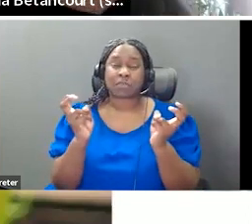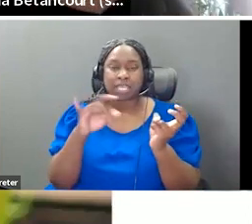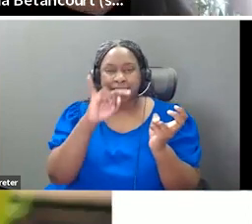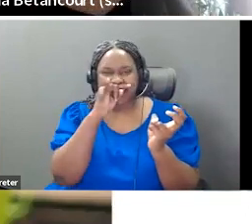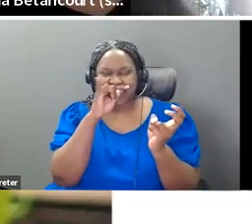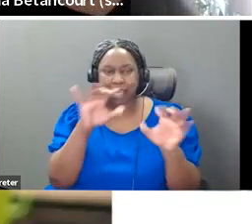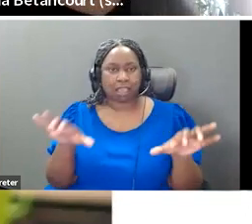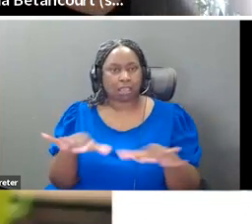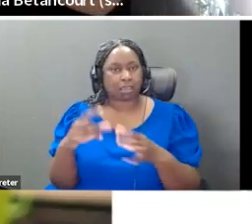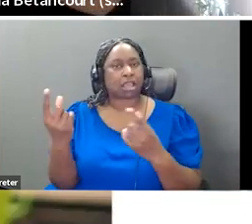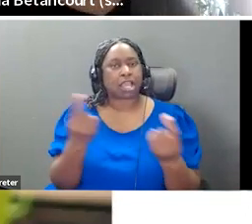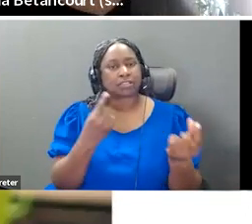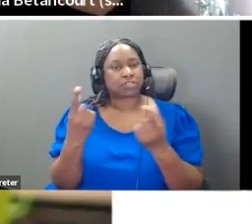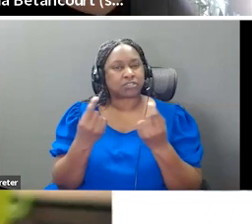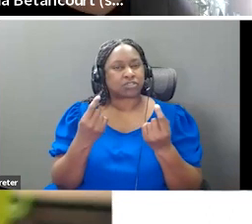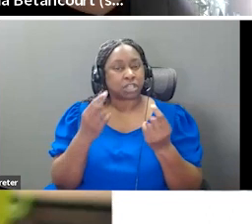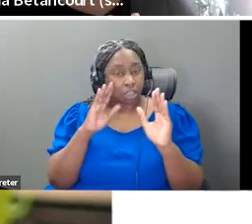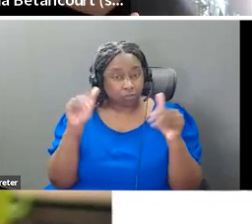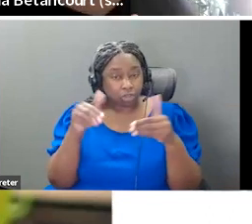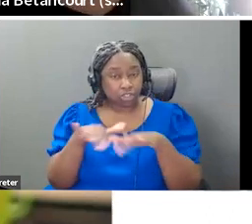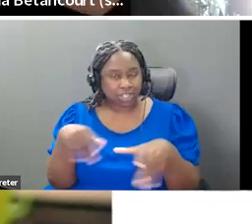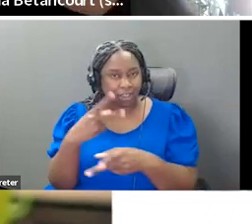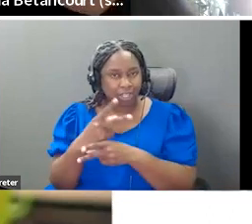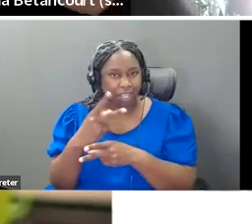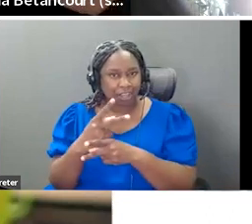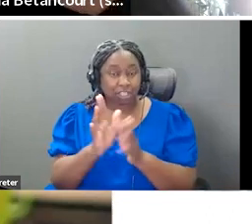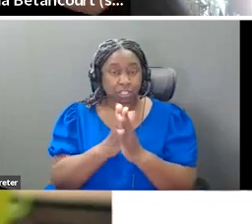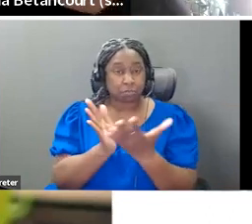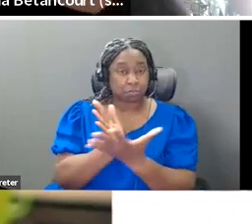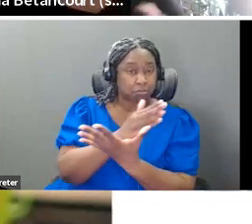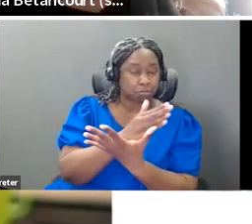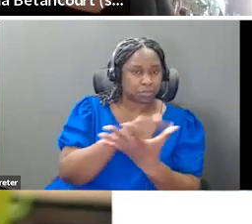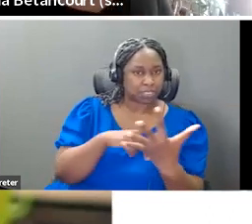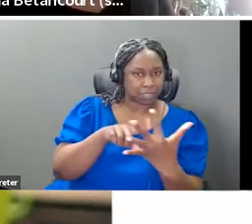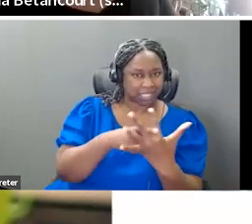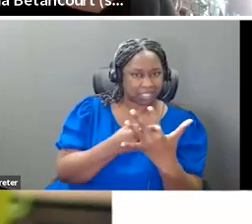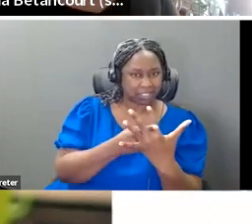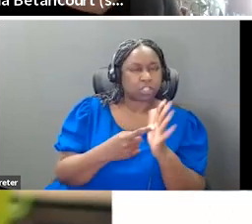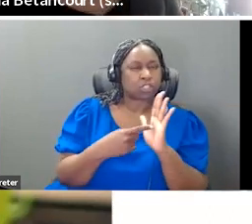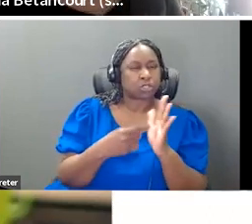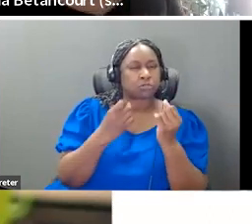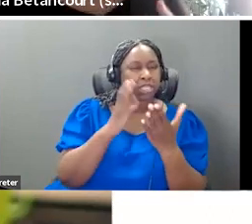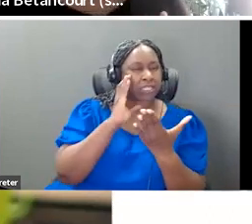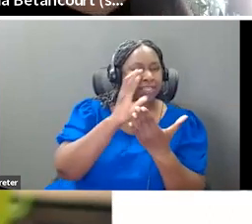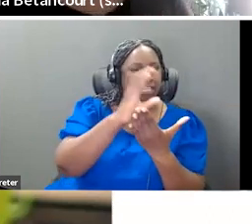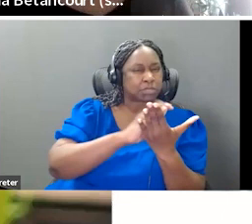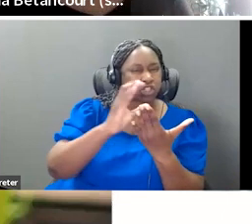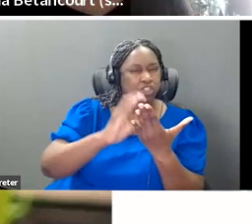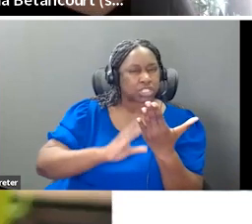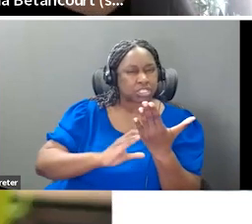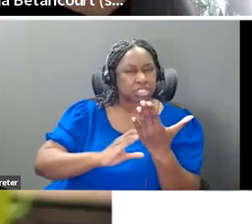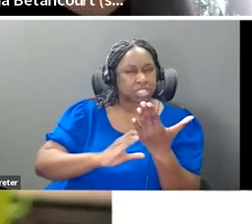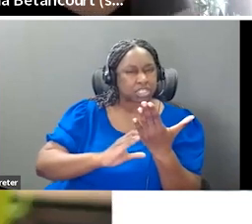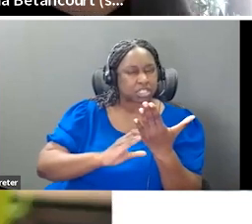it was also very focused on childcare. So at the beginning of the book, we featured a lot of images about